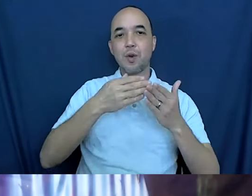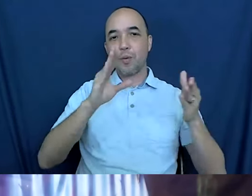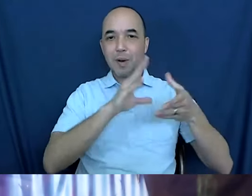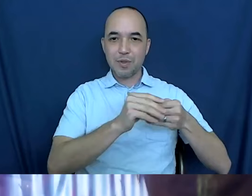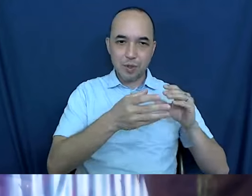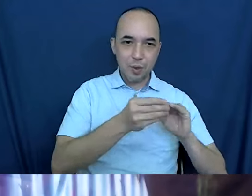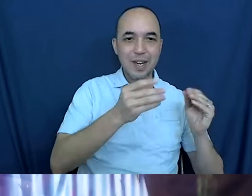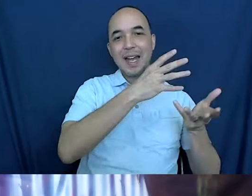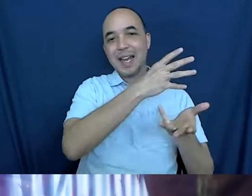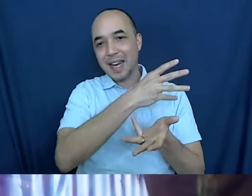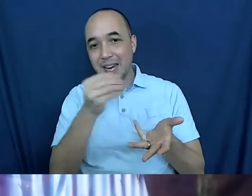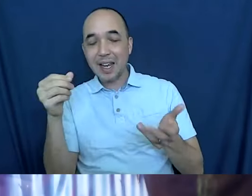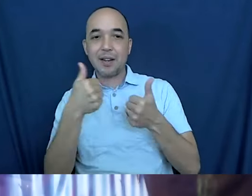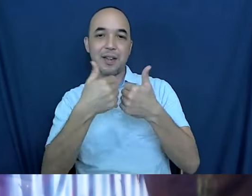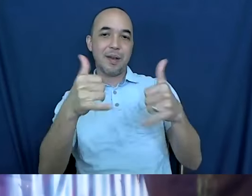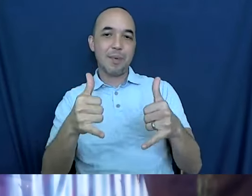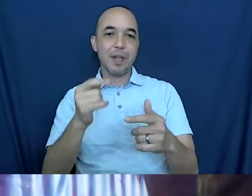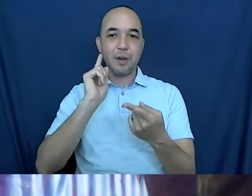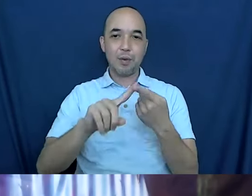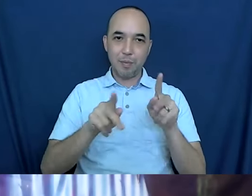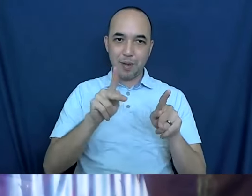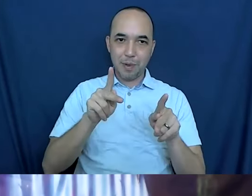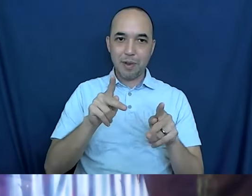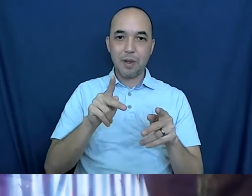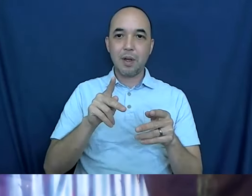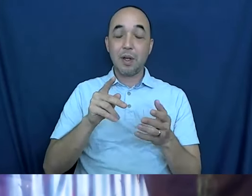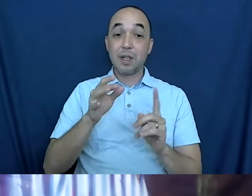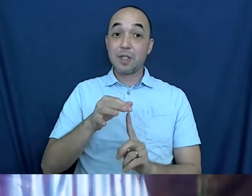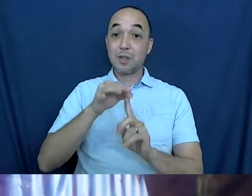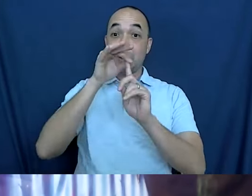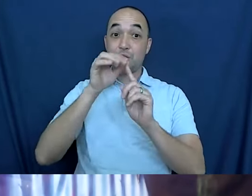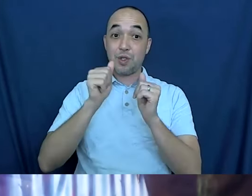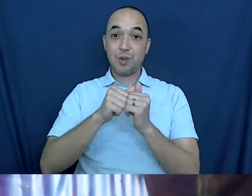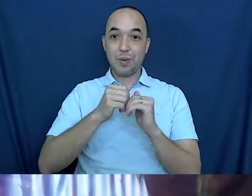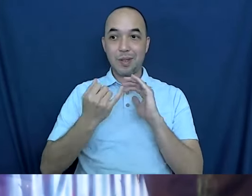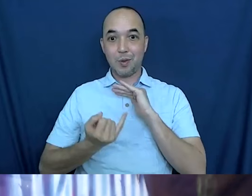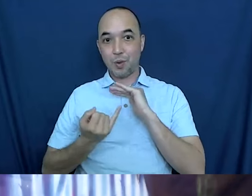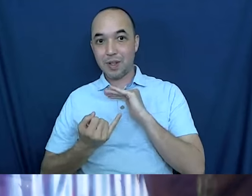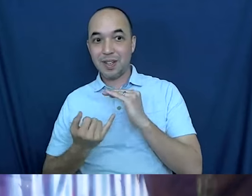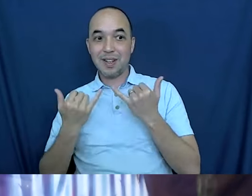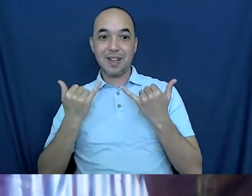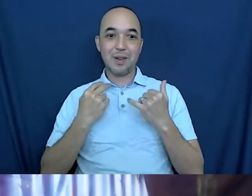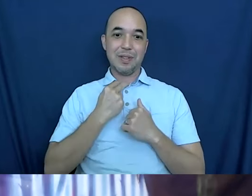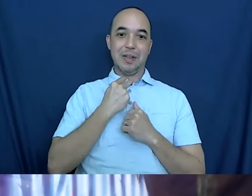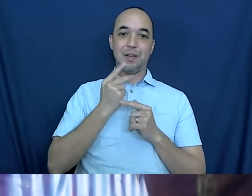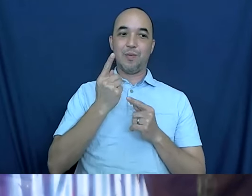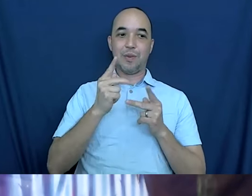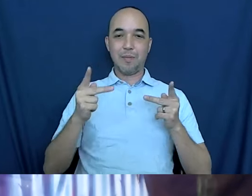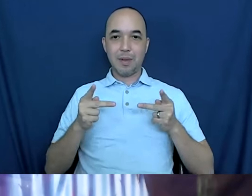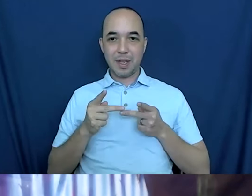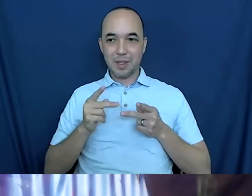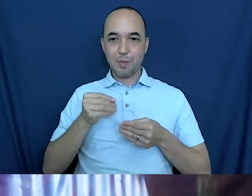fun we can have, especially during quarantine where we're stuck in single spaces, potentially. It gives our mind